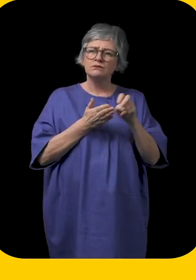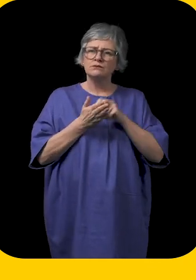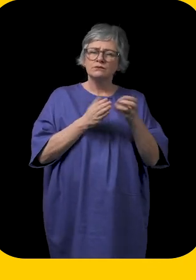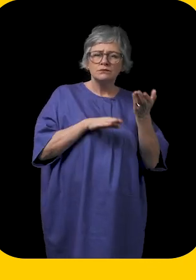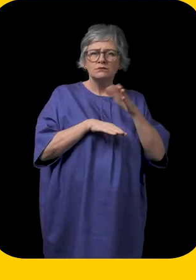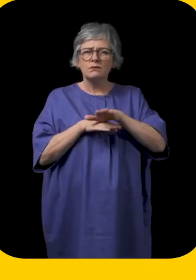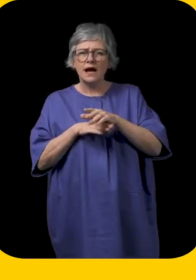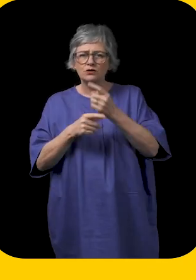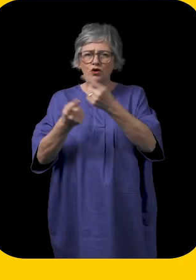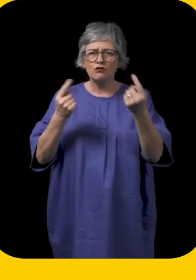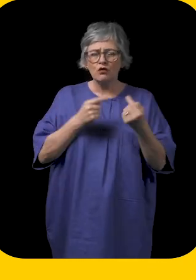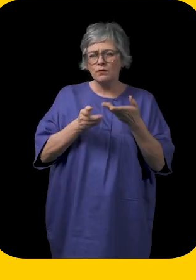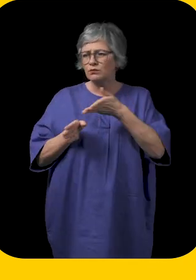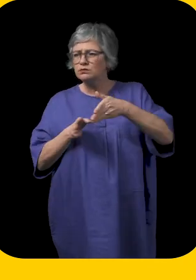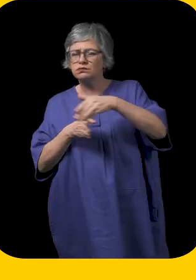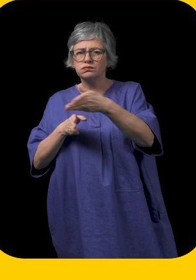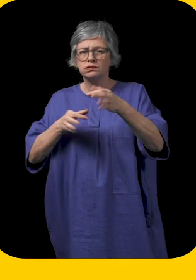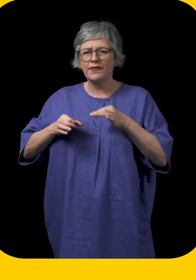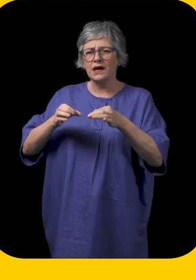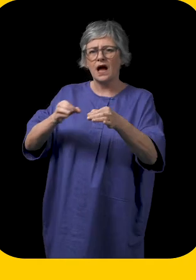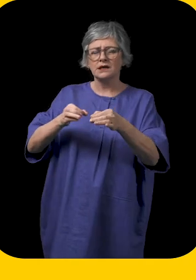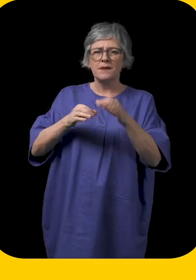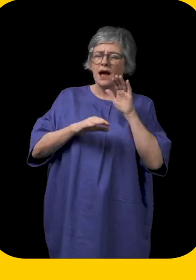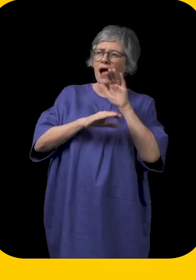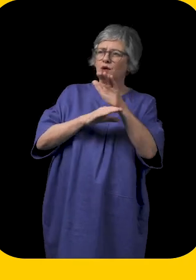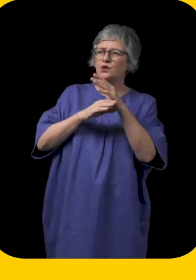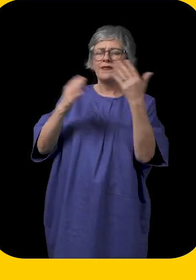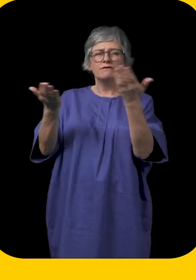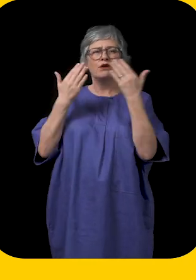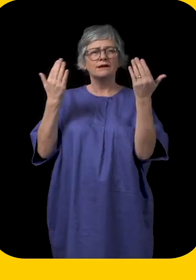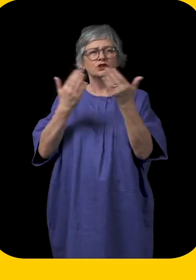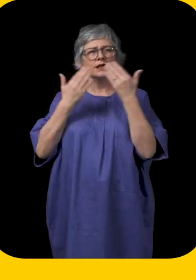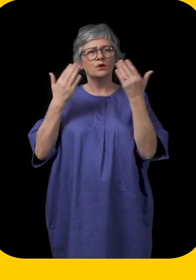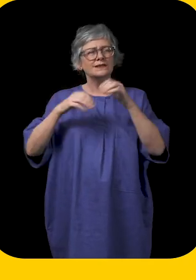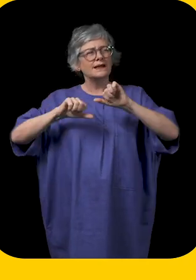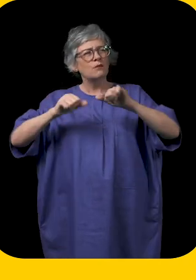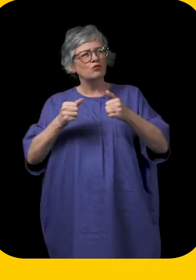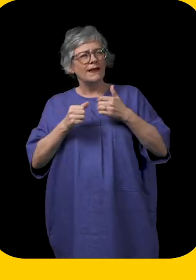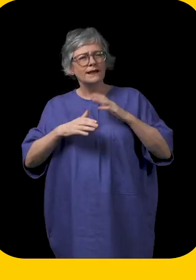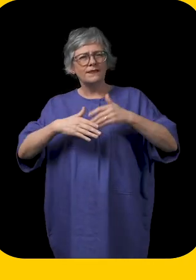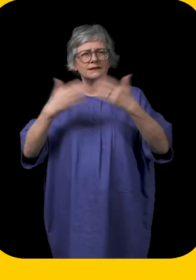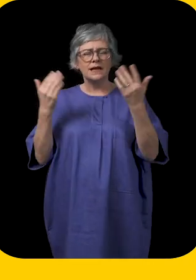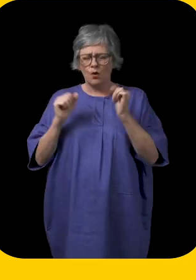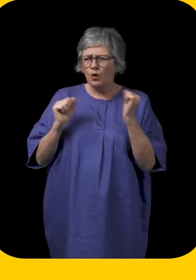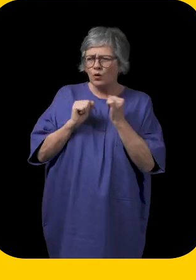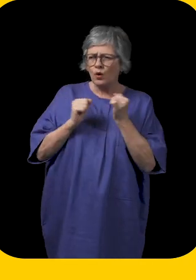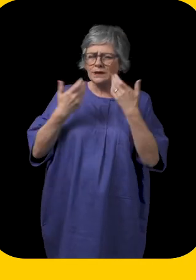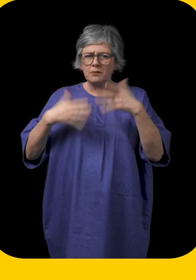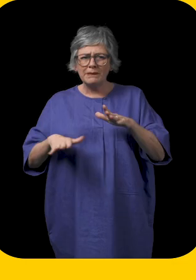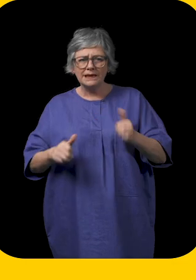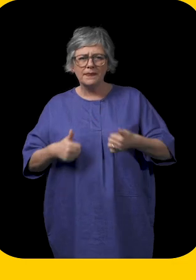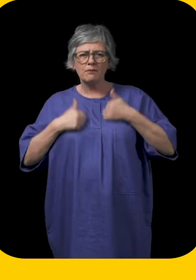room through the wet gardens of the campus. Being outdoors in the fresh air was a break in the day. It was colder than it had been in the